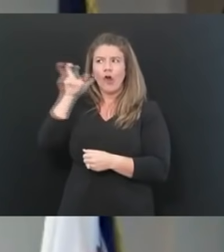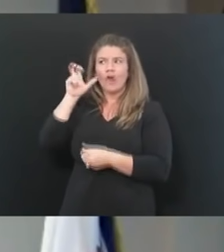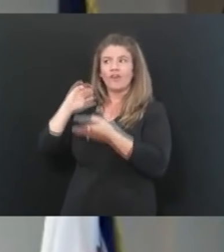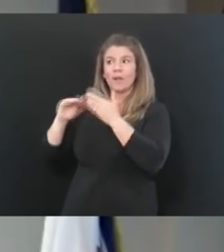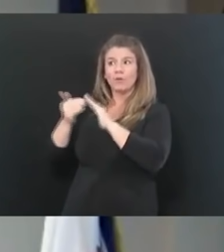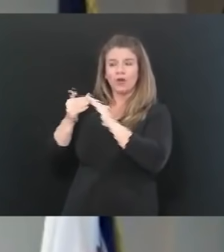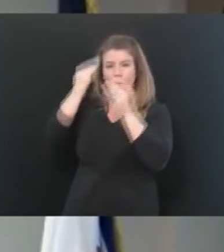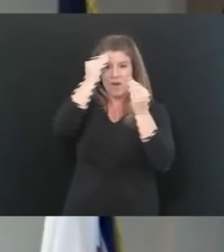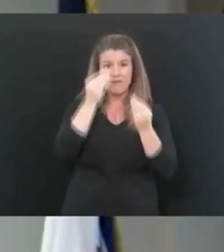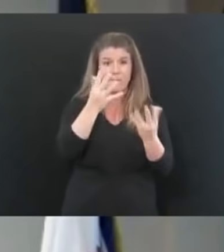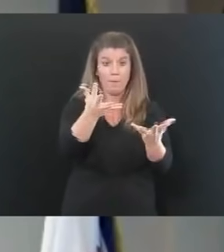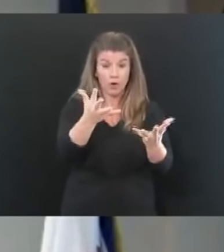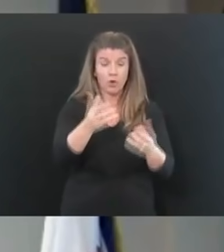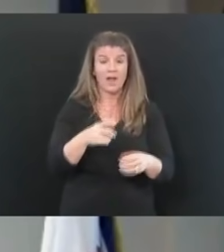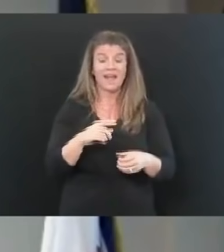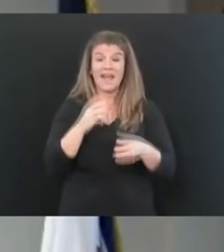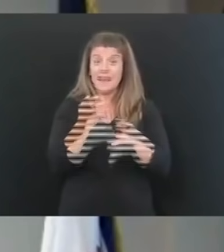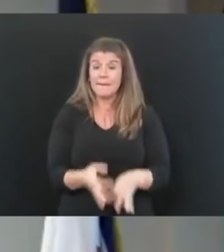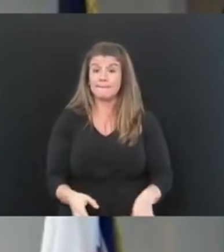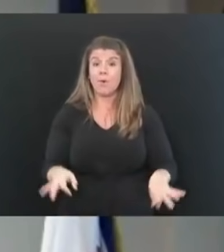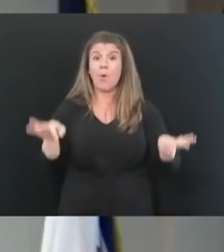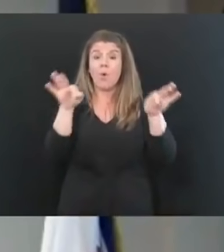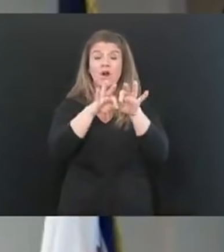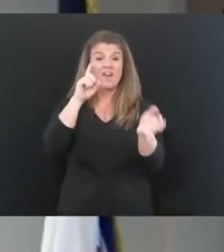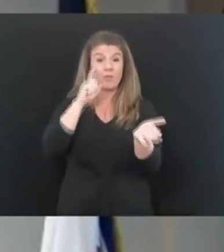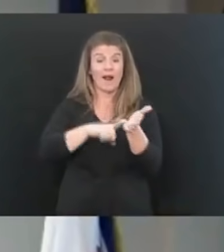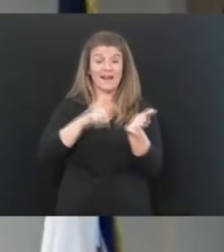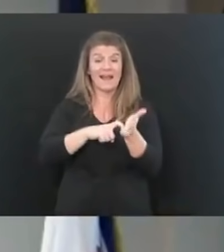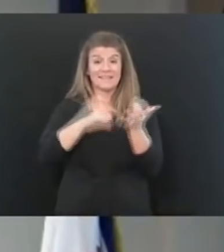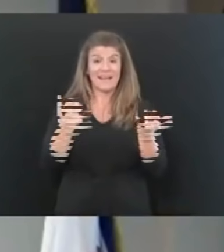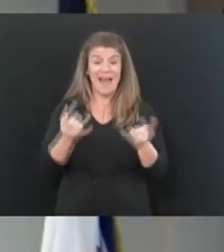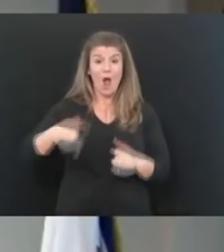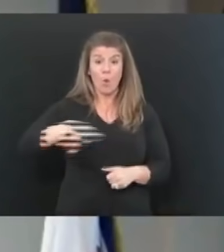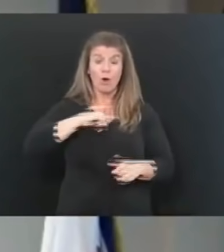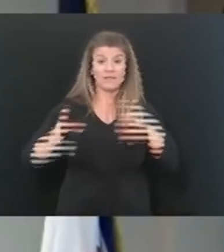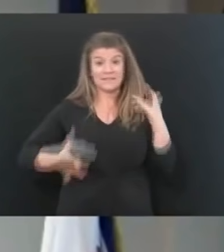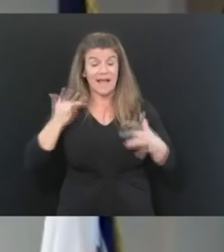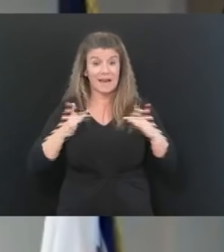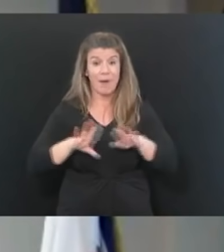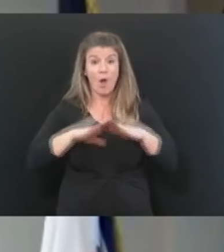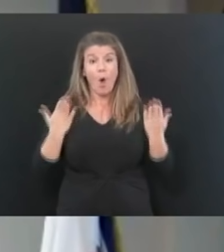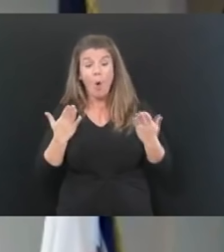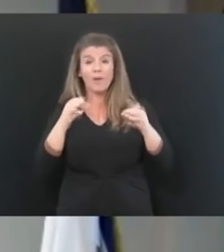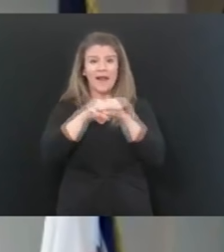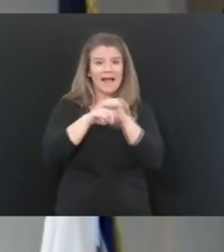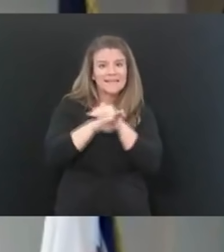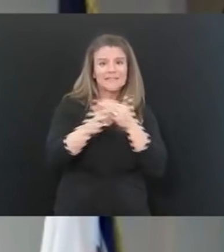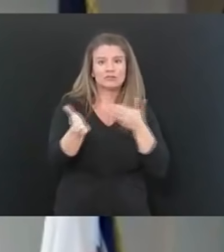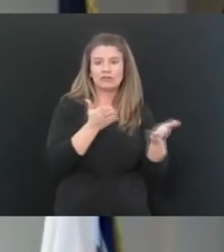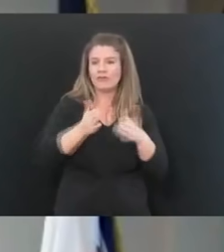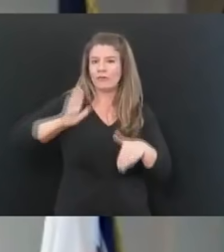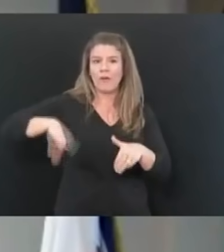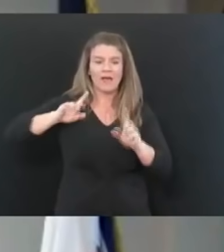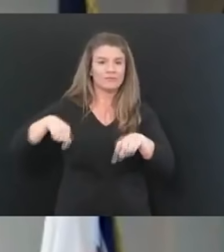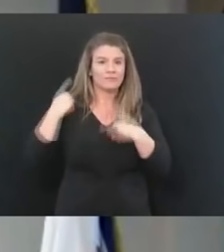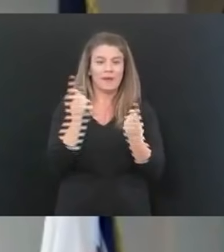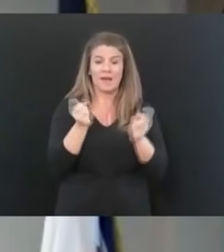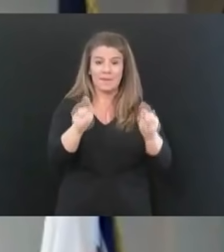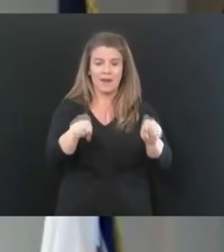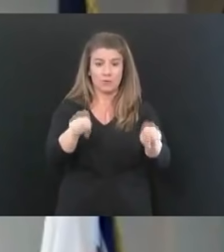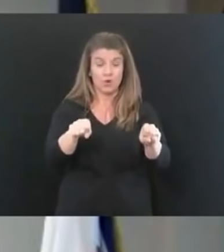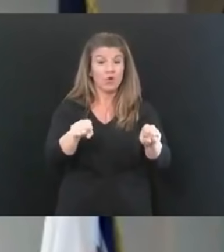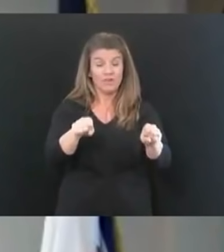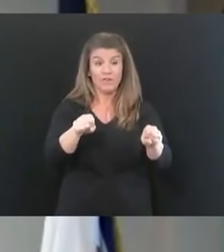of recognizing that we are all really excited about reopening and accessing services that we've not accessed for some